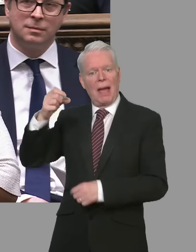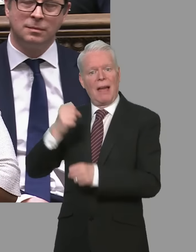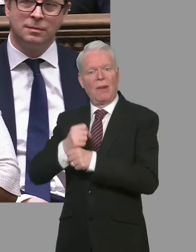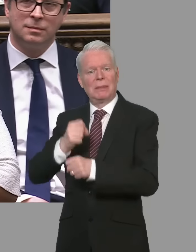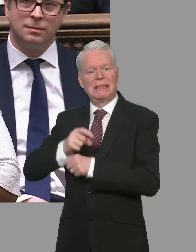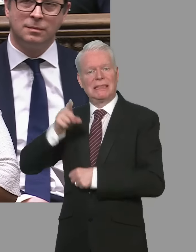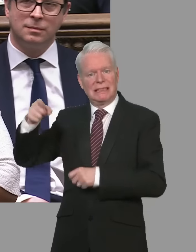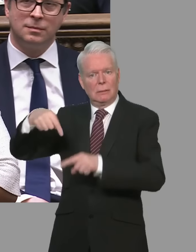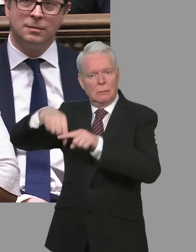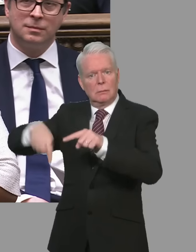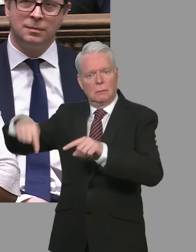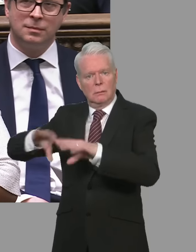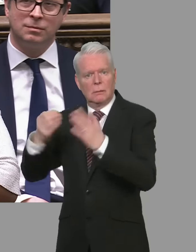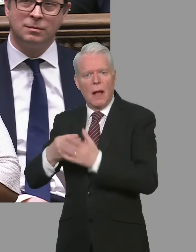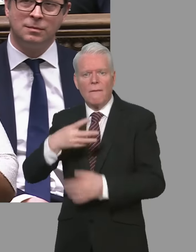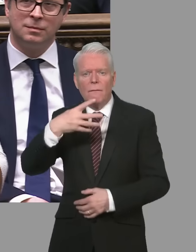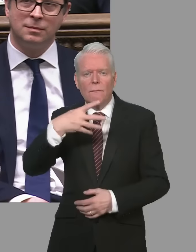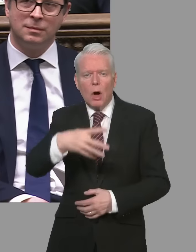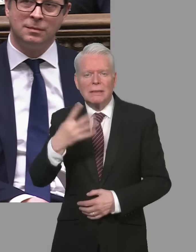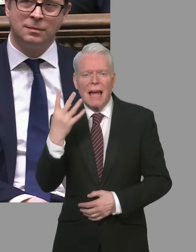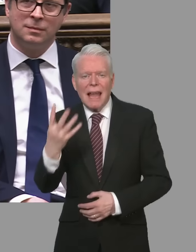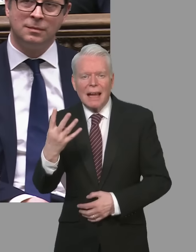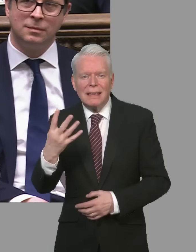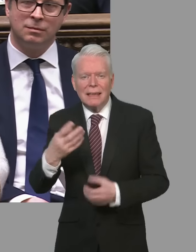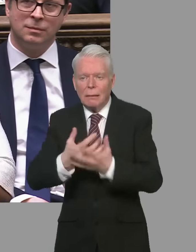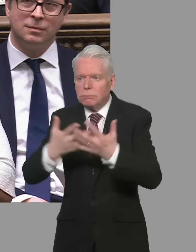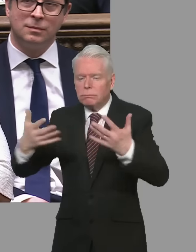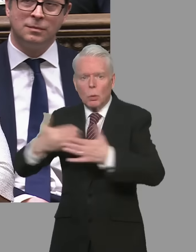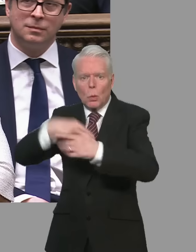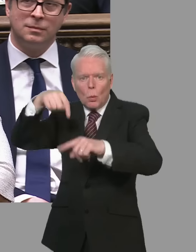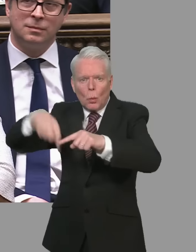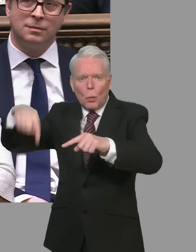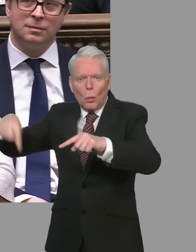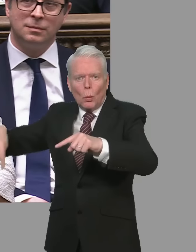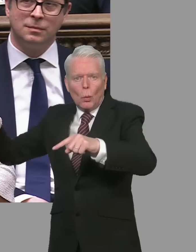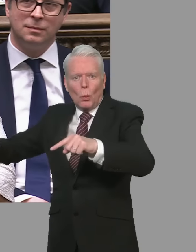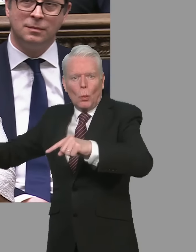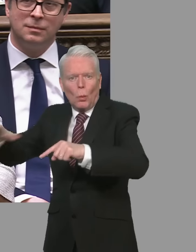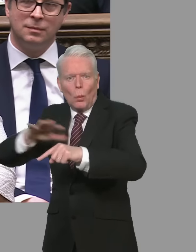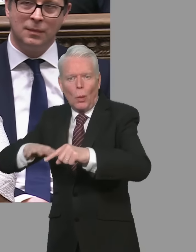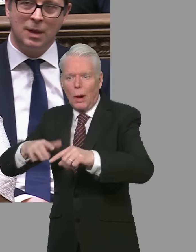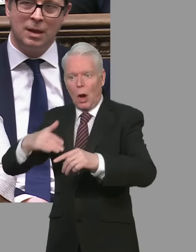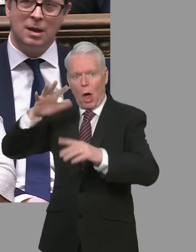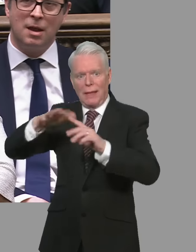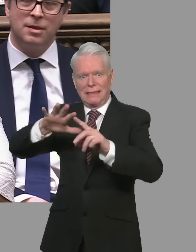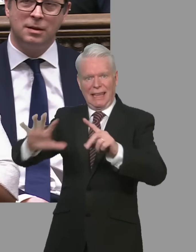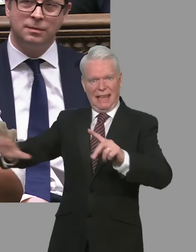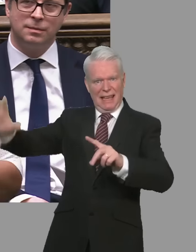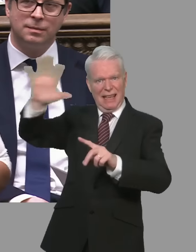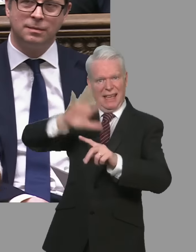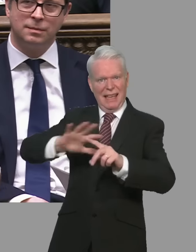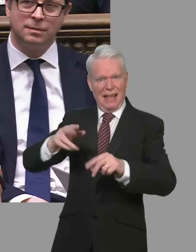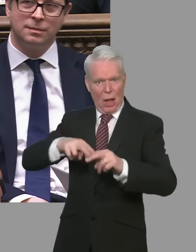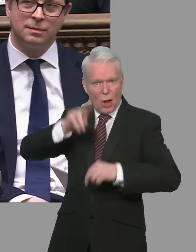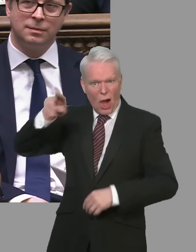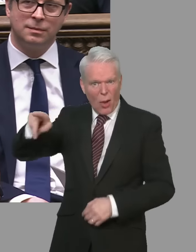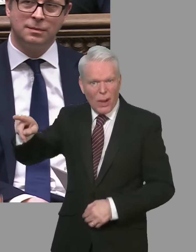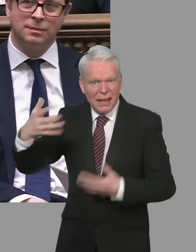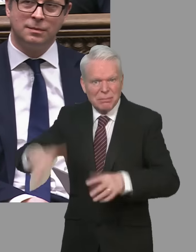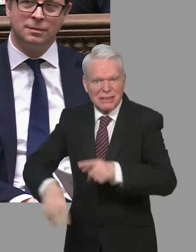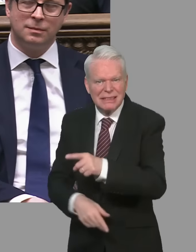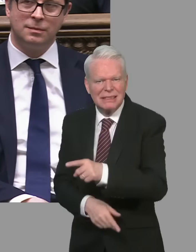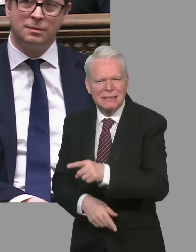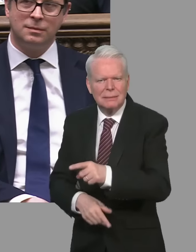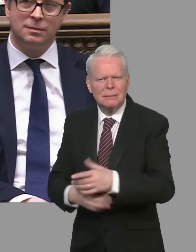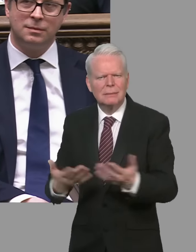first time since 1964, under his government, Britain drilled no wells. Why is